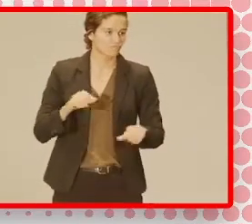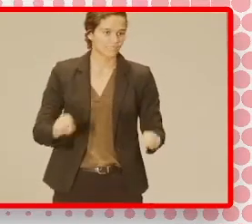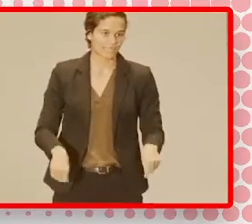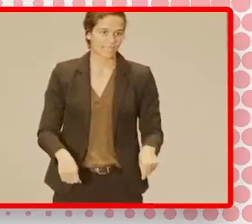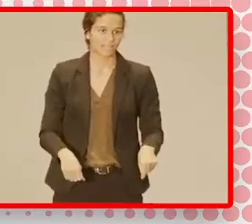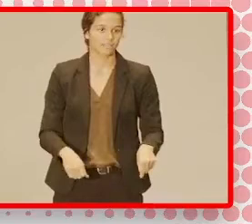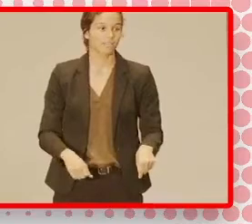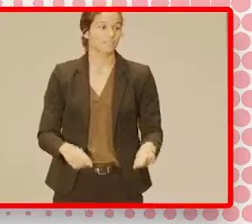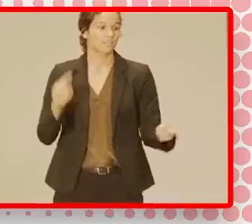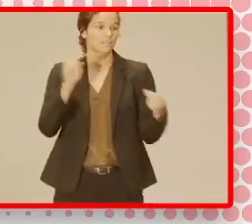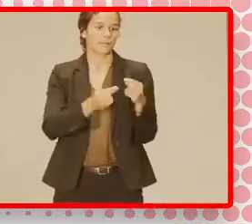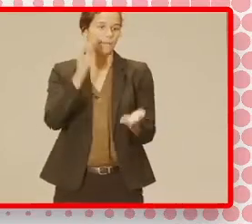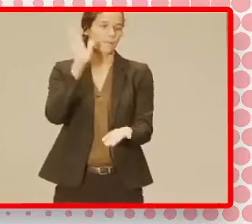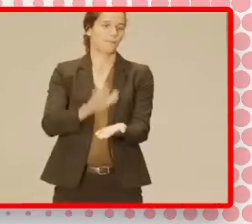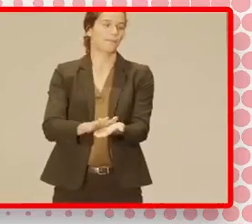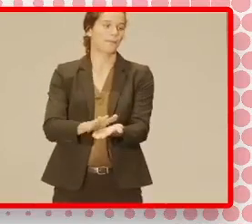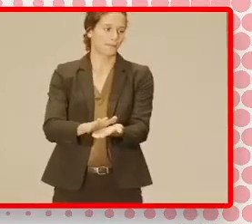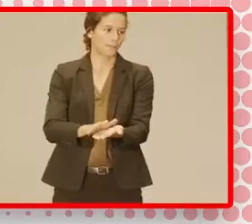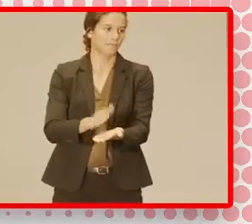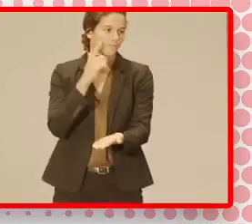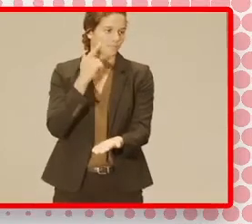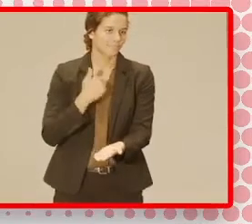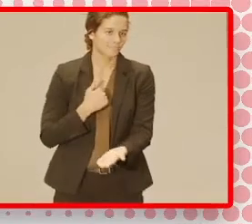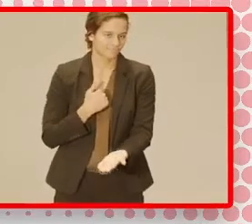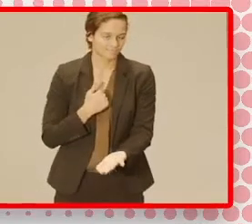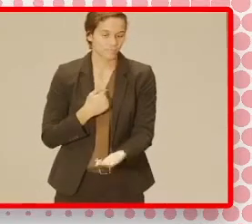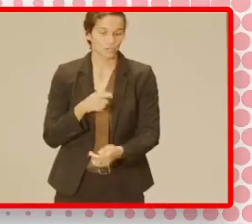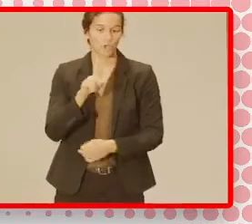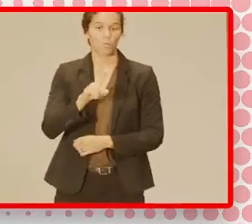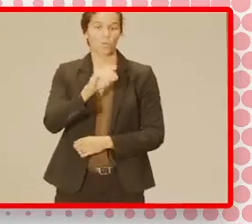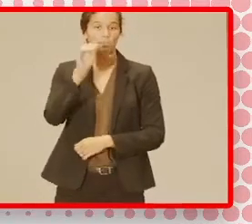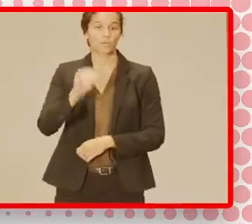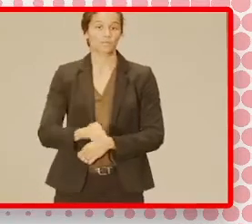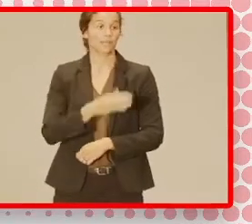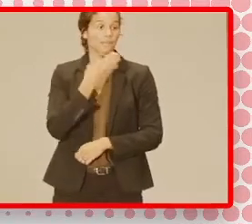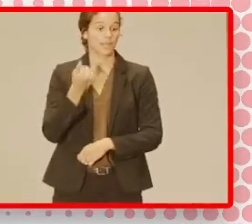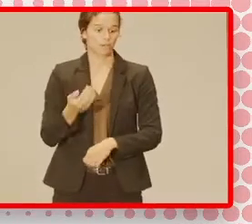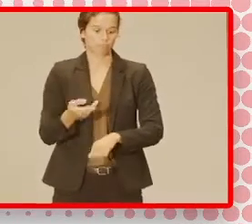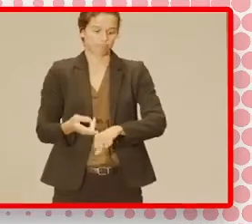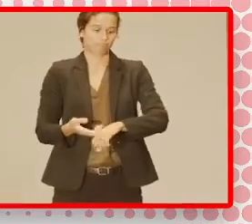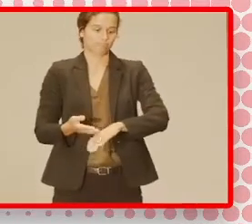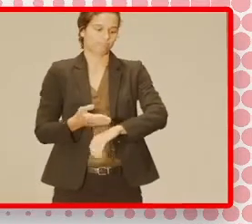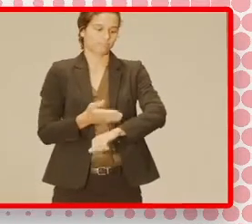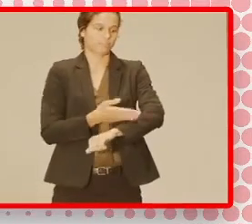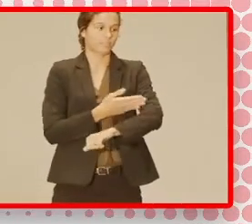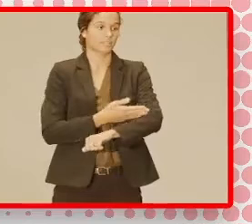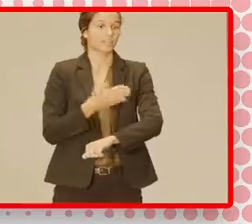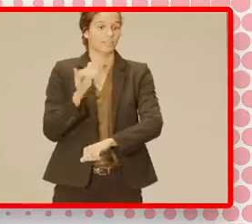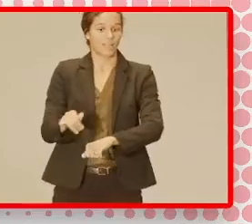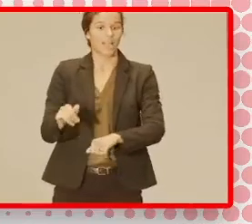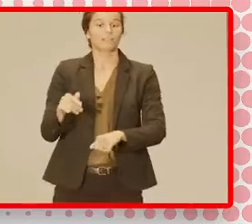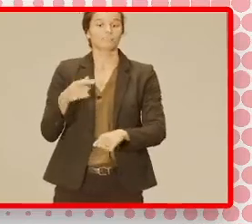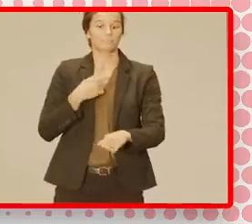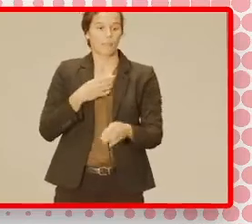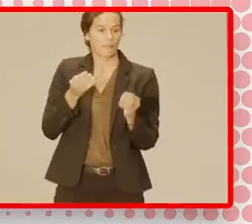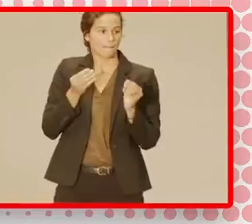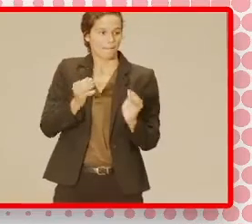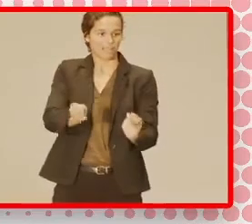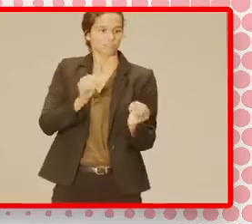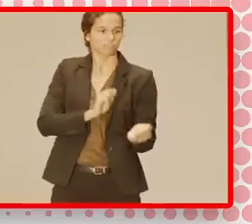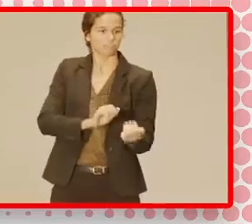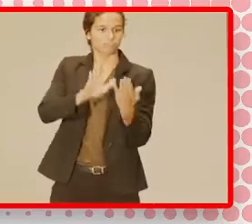pain. The 1% better habit helps me do all that. In